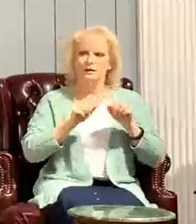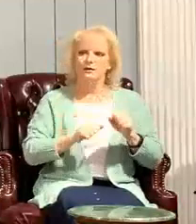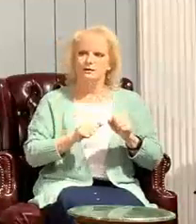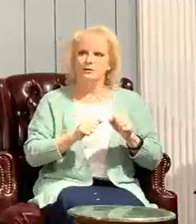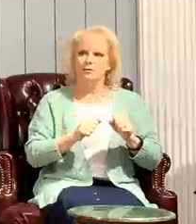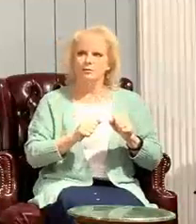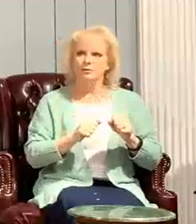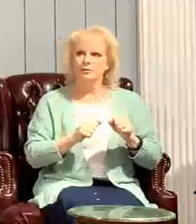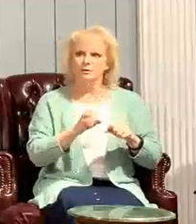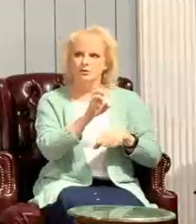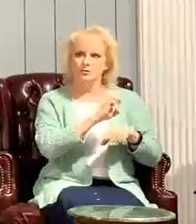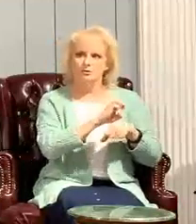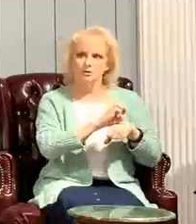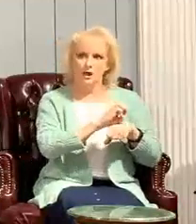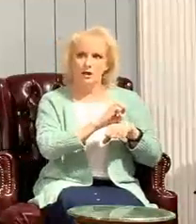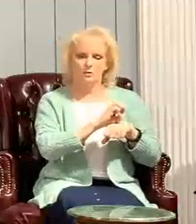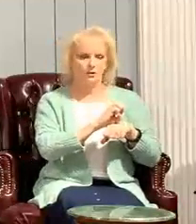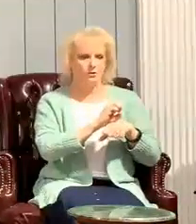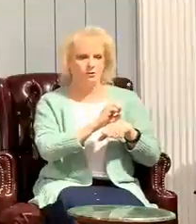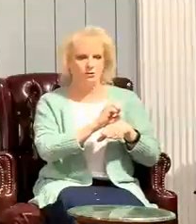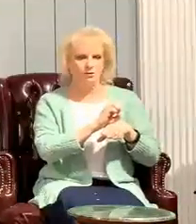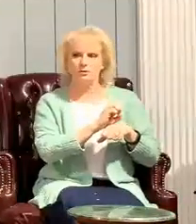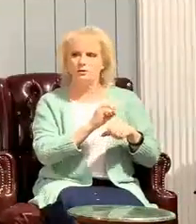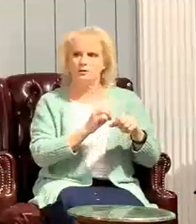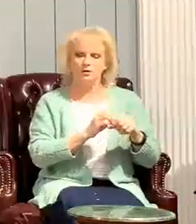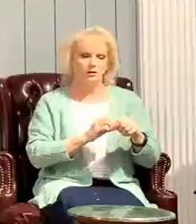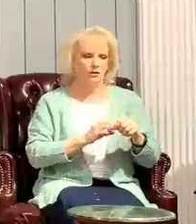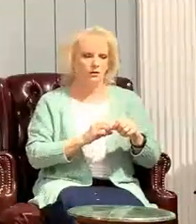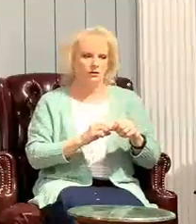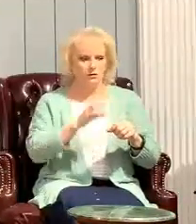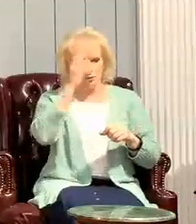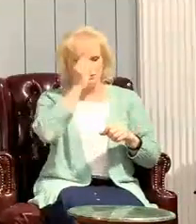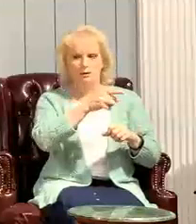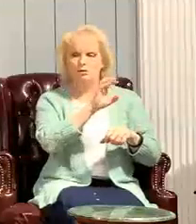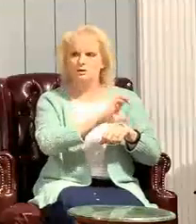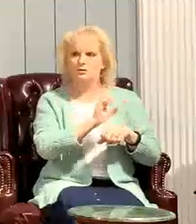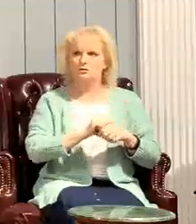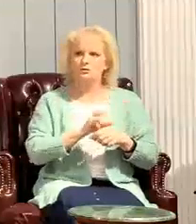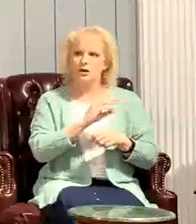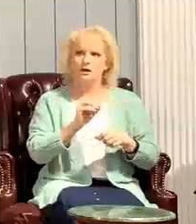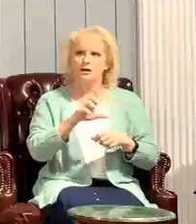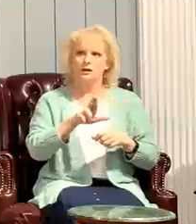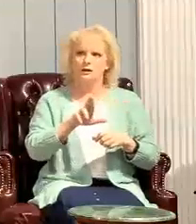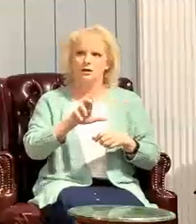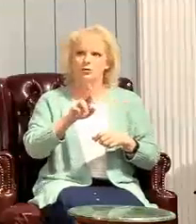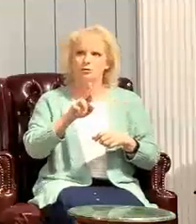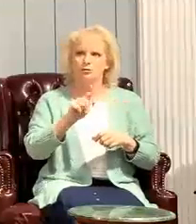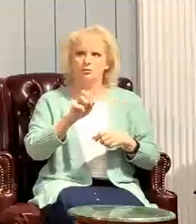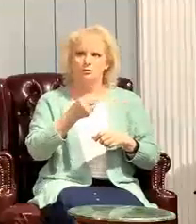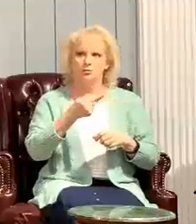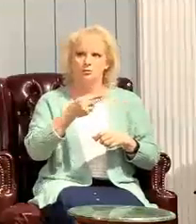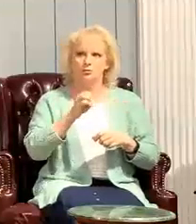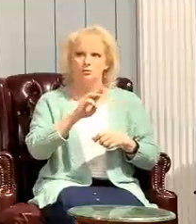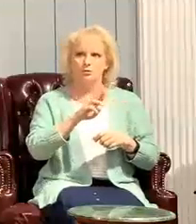himself established to a place where he was able to, begin his church in Germany. And Luther, he had opportunity.